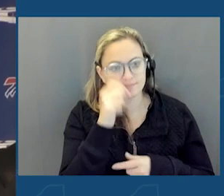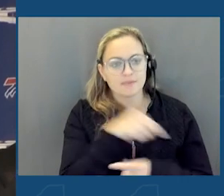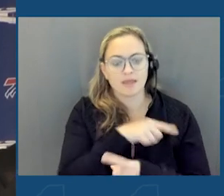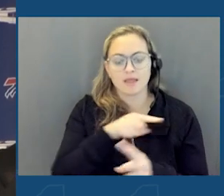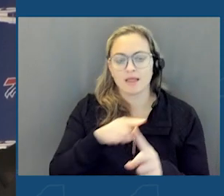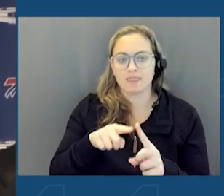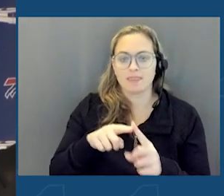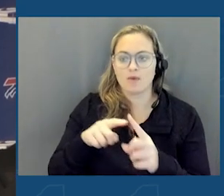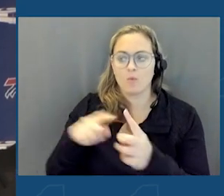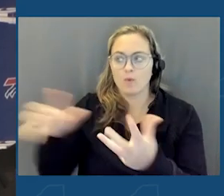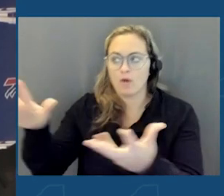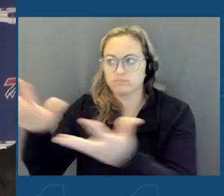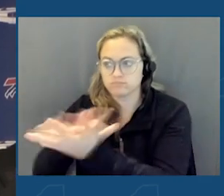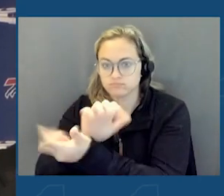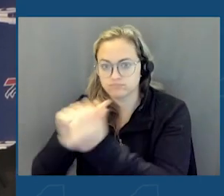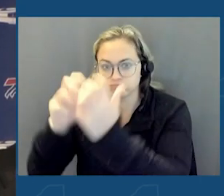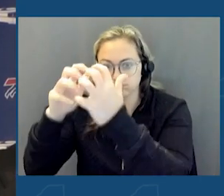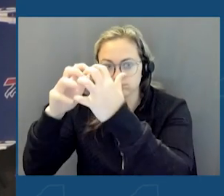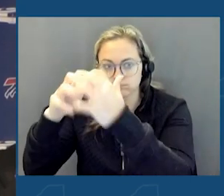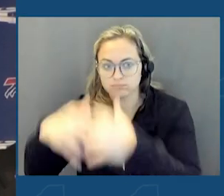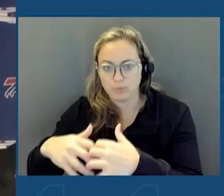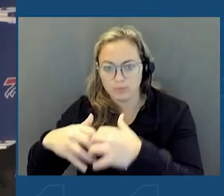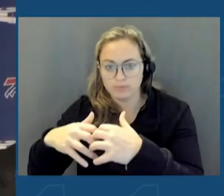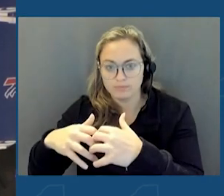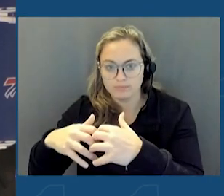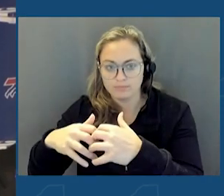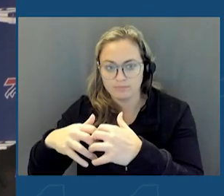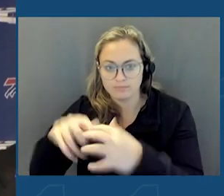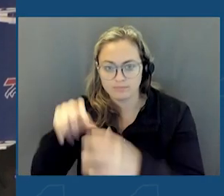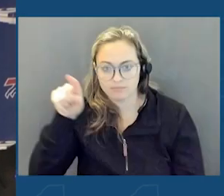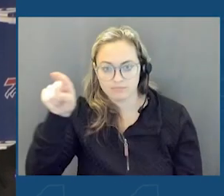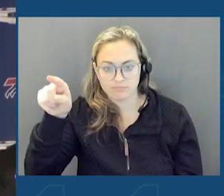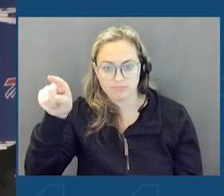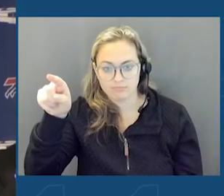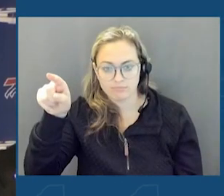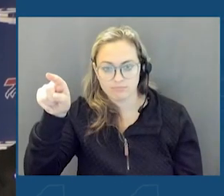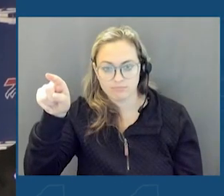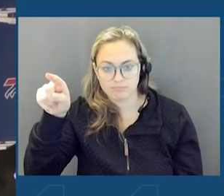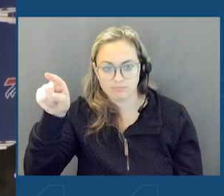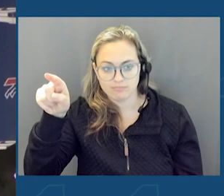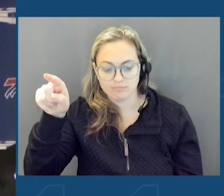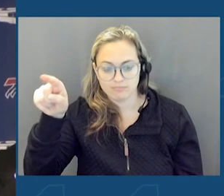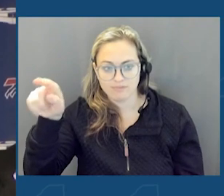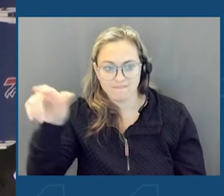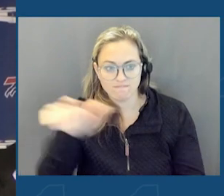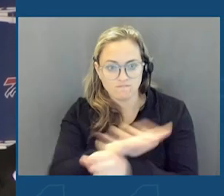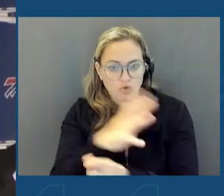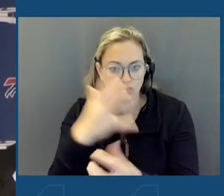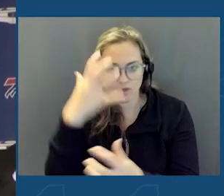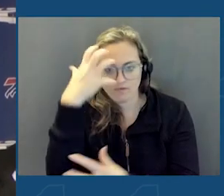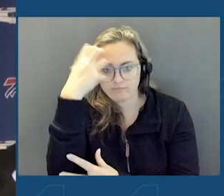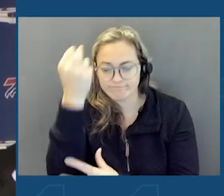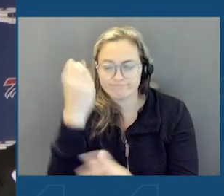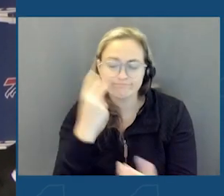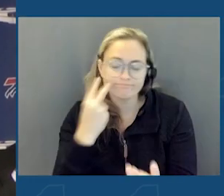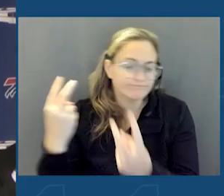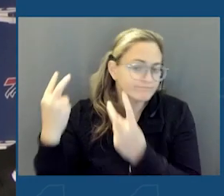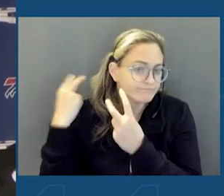tear down a stadium over there that's full of memories.